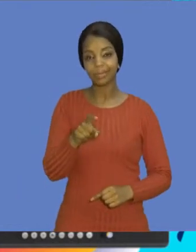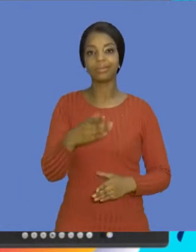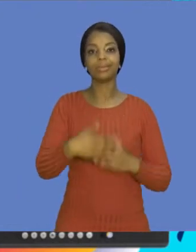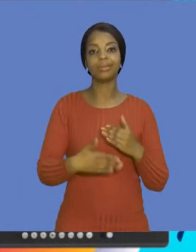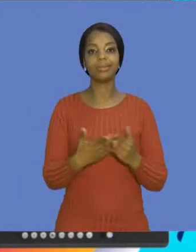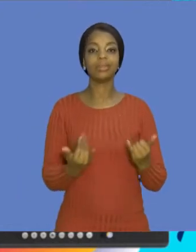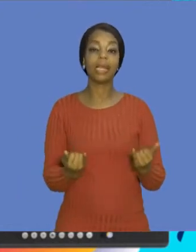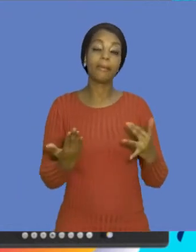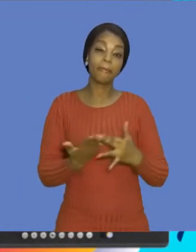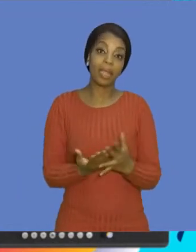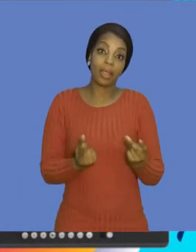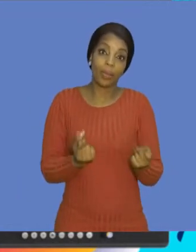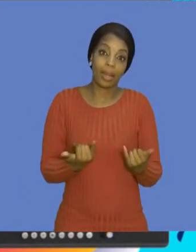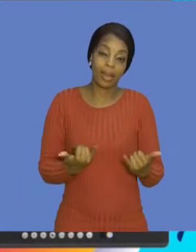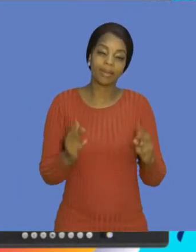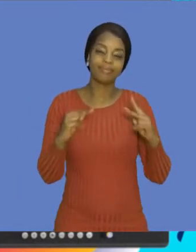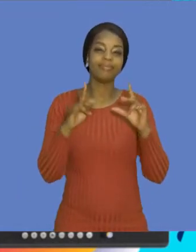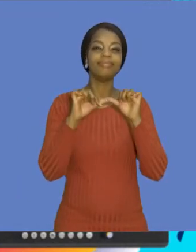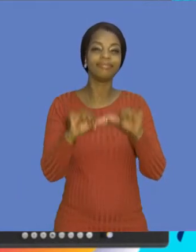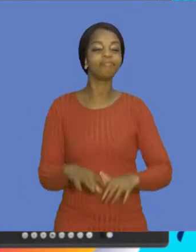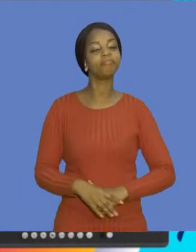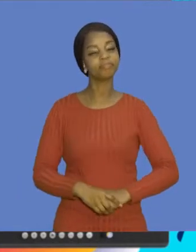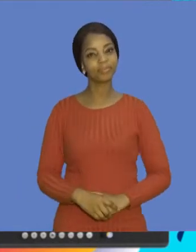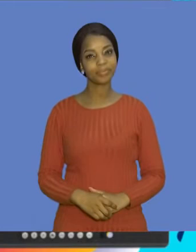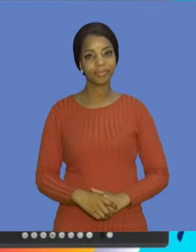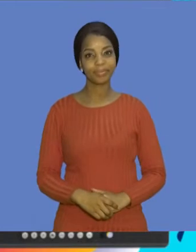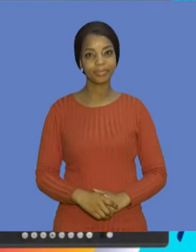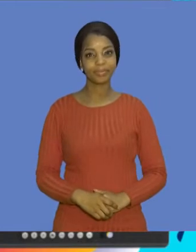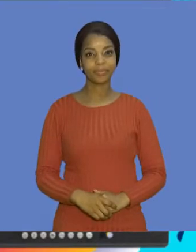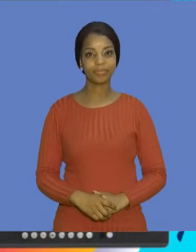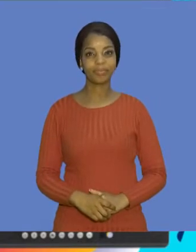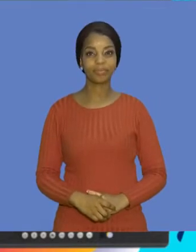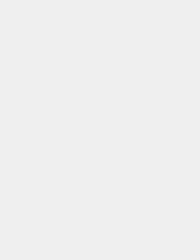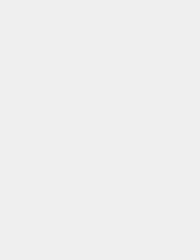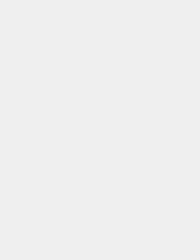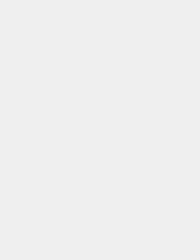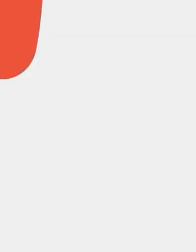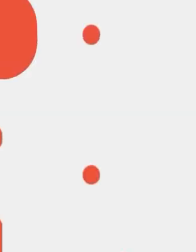just after the ad break. For now, let's quickly go to an ad break. Stay tuned, I'll be back with some more.